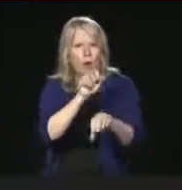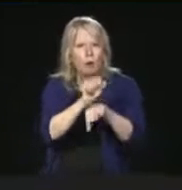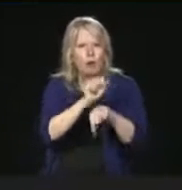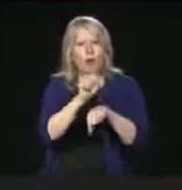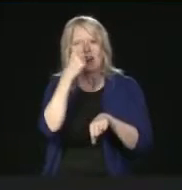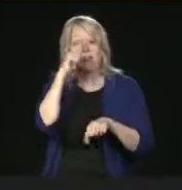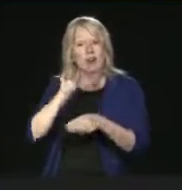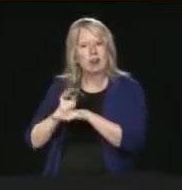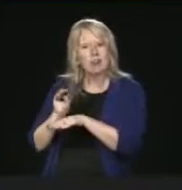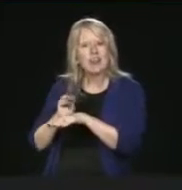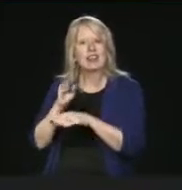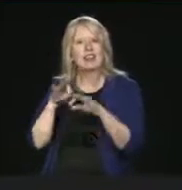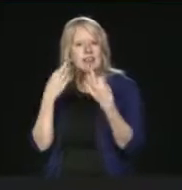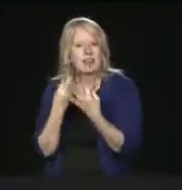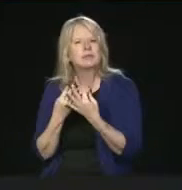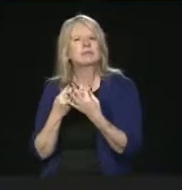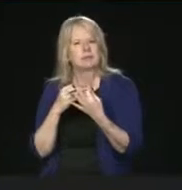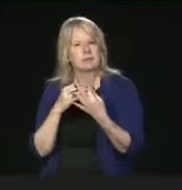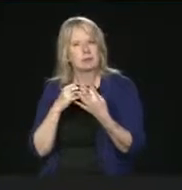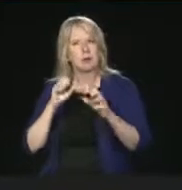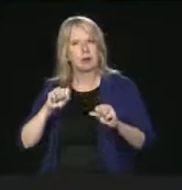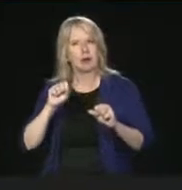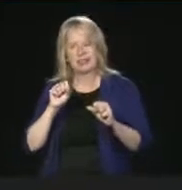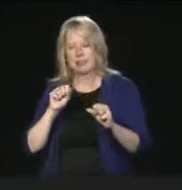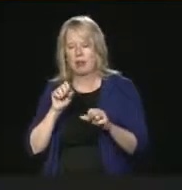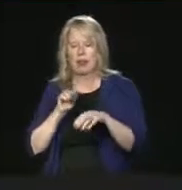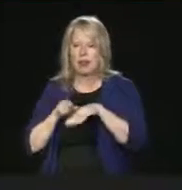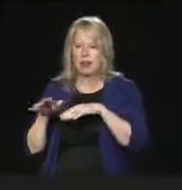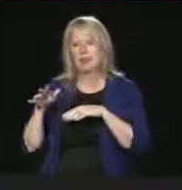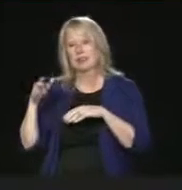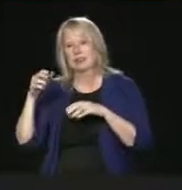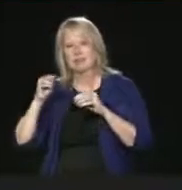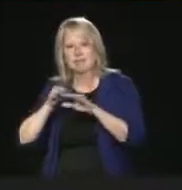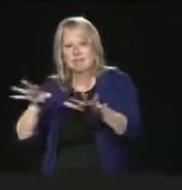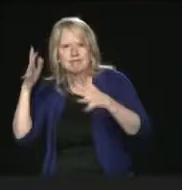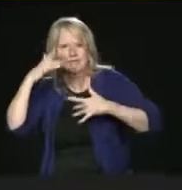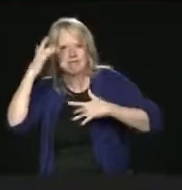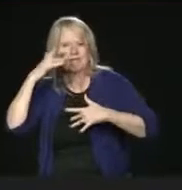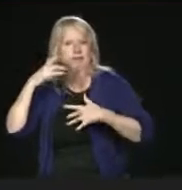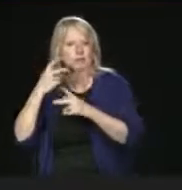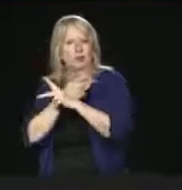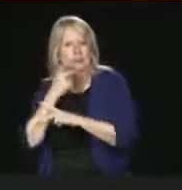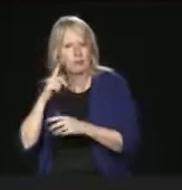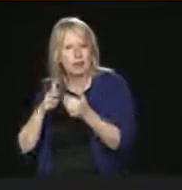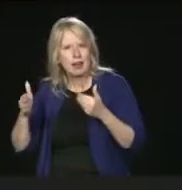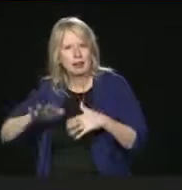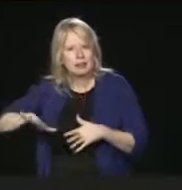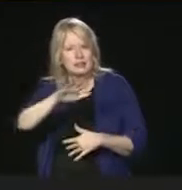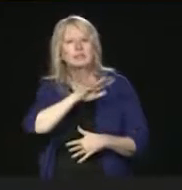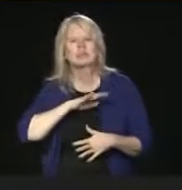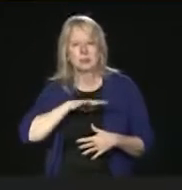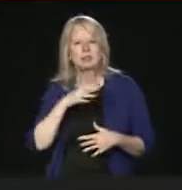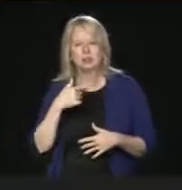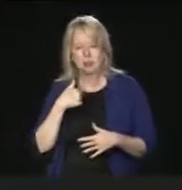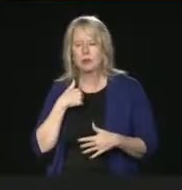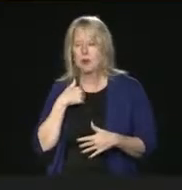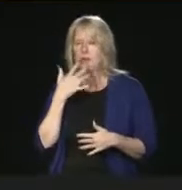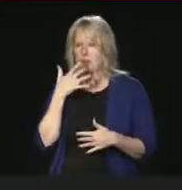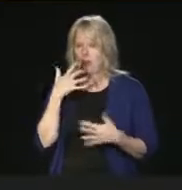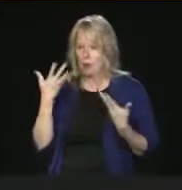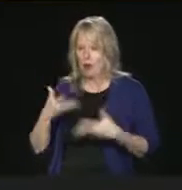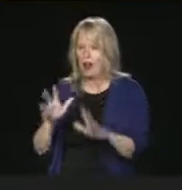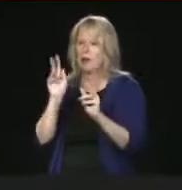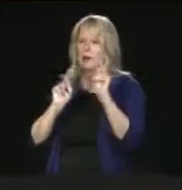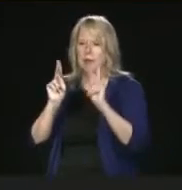family and possibly put their neighbors and themselves at risk. We want to be able to choose home.